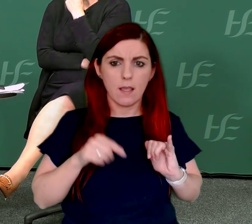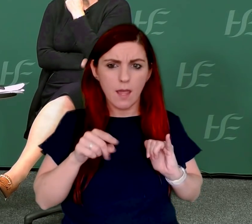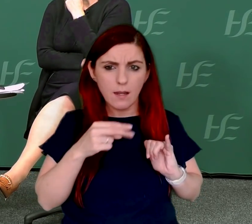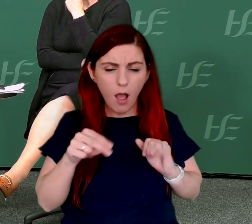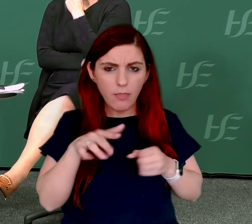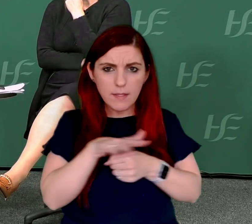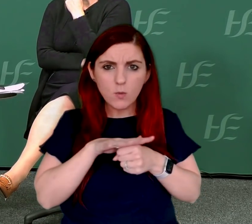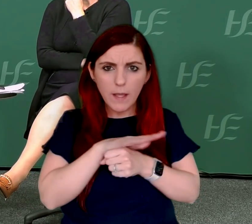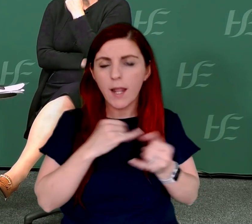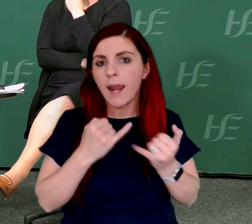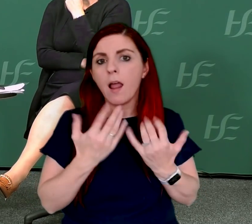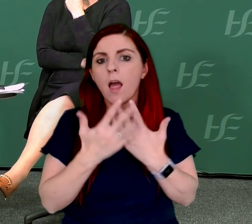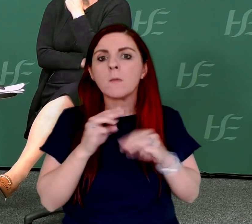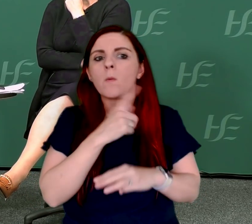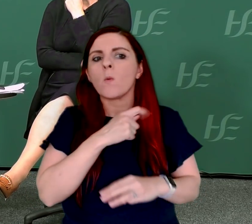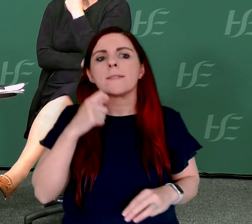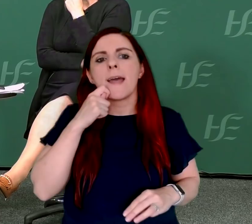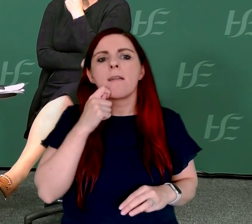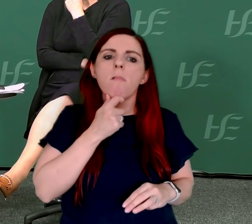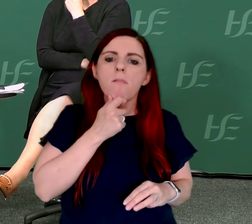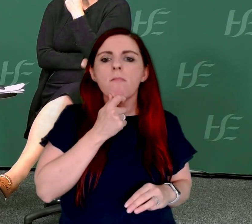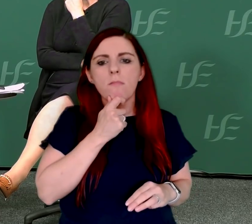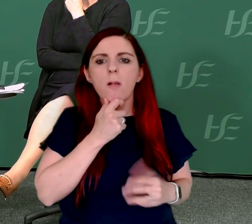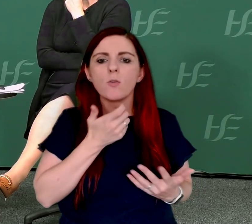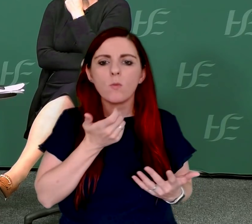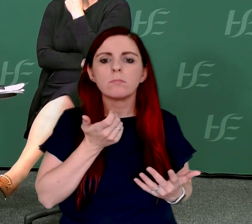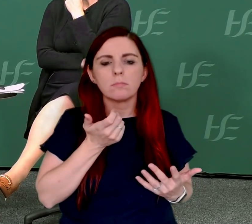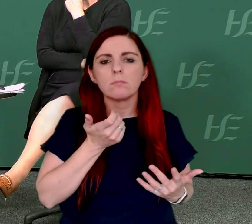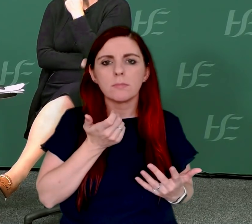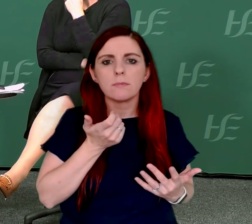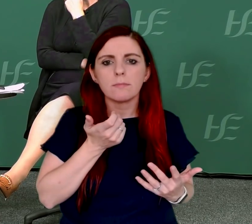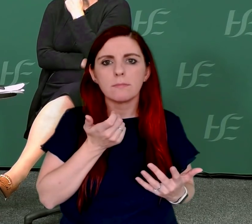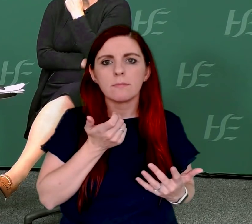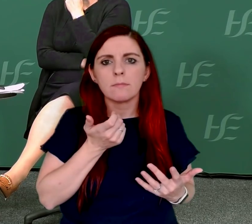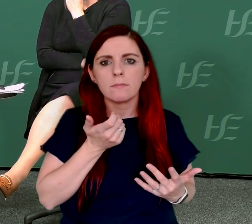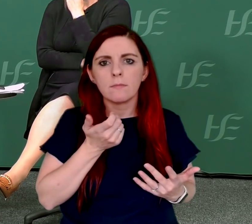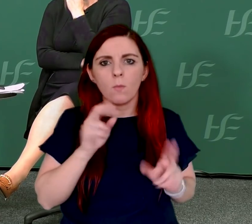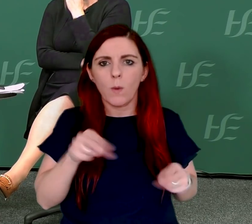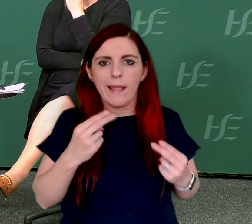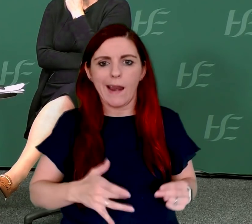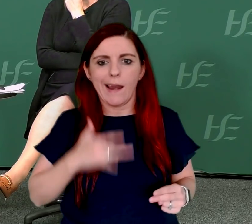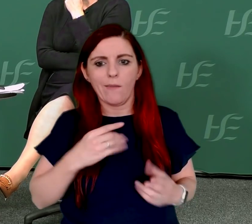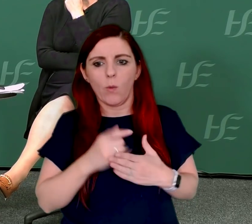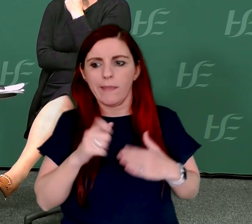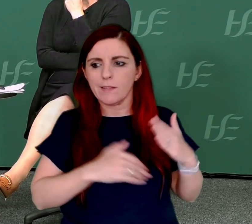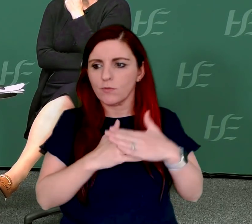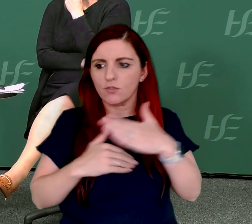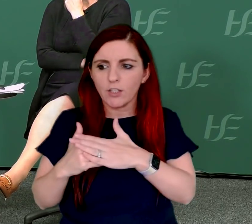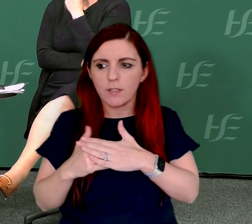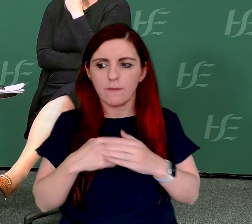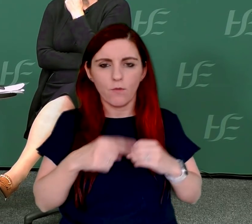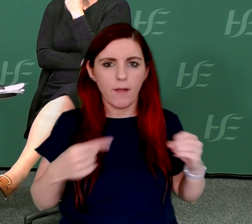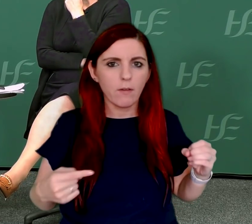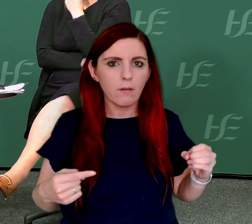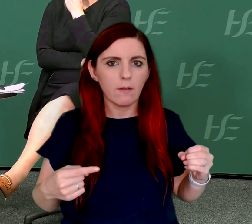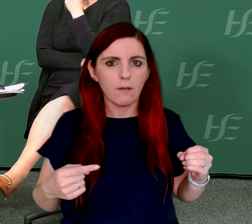say, look, like we can't kind of live with these restrictions indefinitely. Do we not just need to do whatever it takes in terms